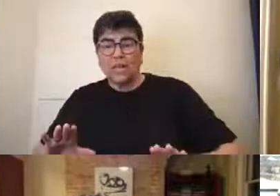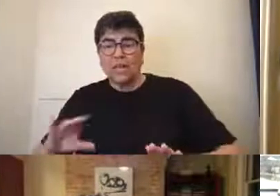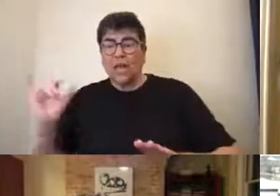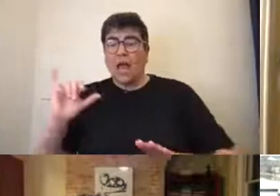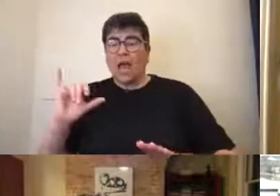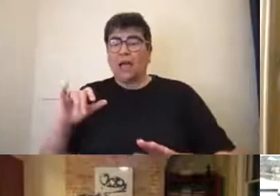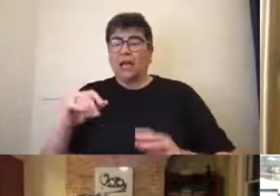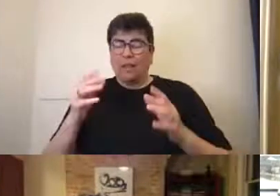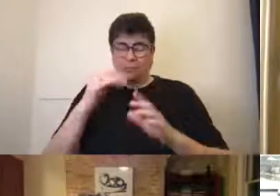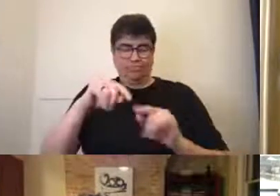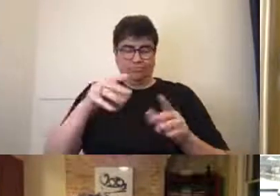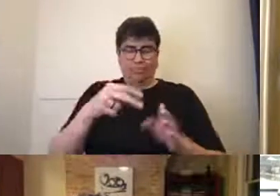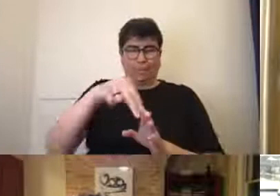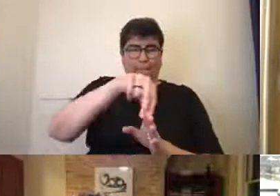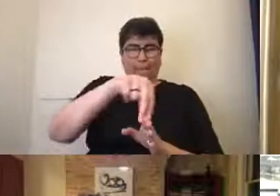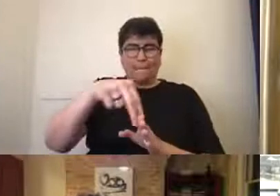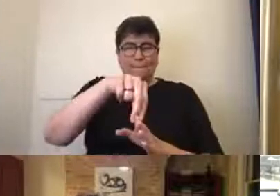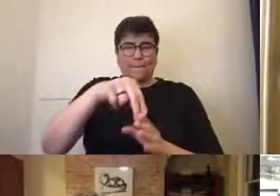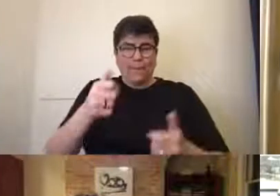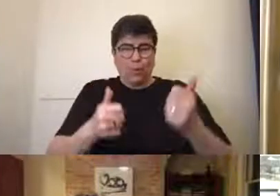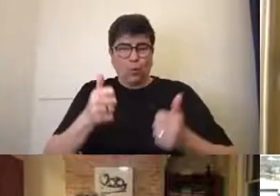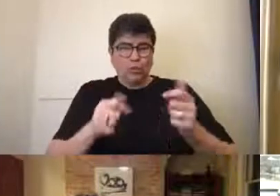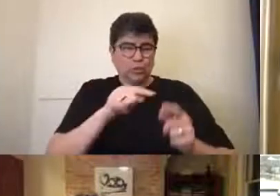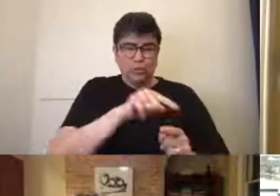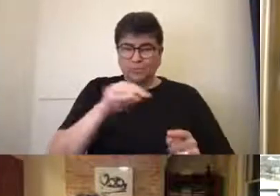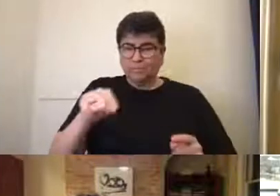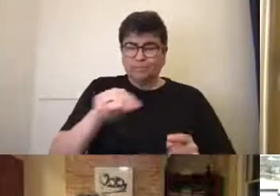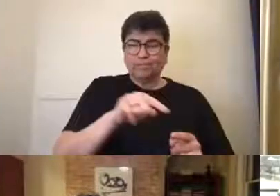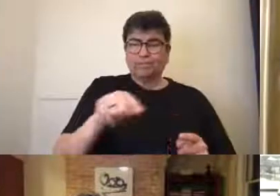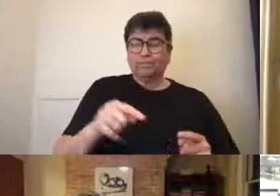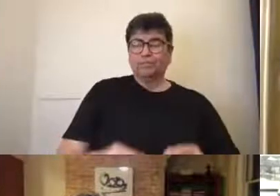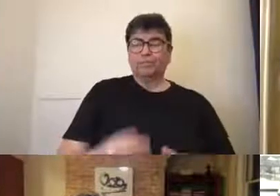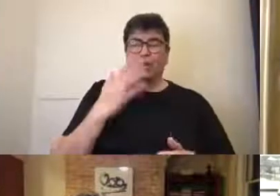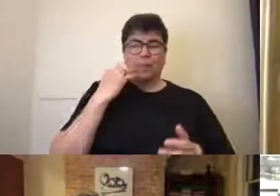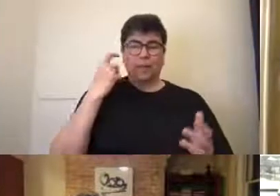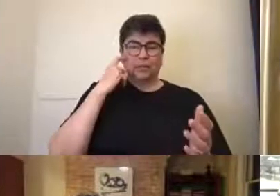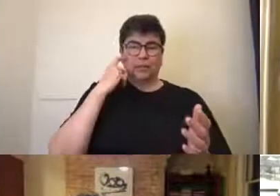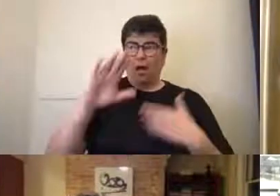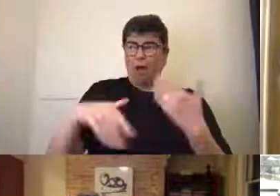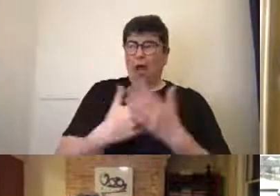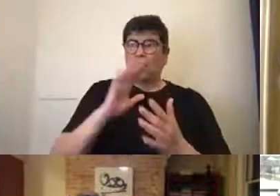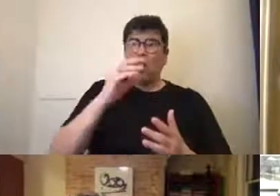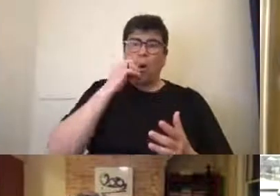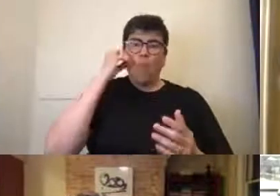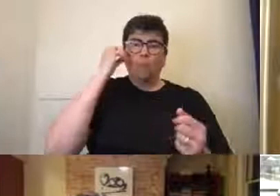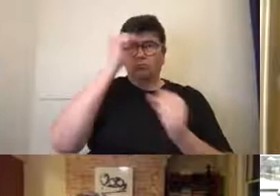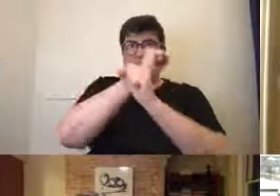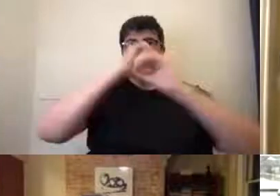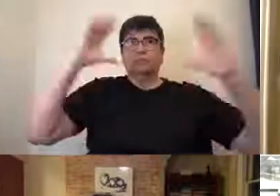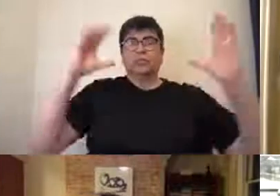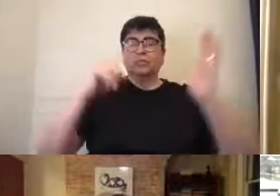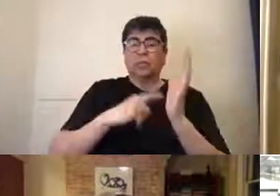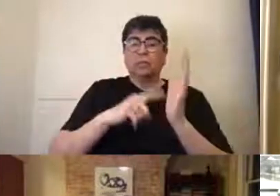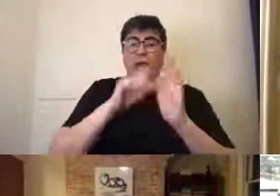so thin between them, I can't even tell which one is which, because of all at home brought. You know, sometimes the silence